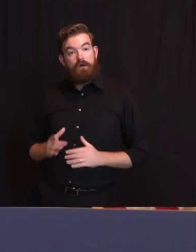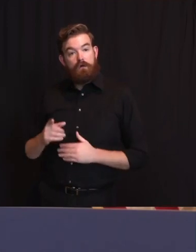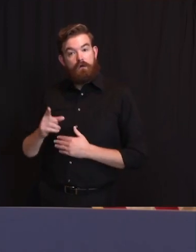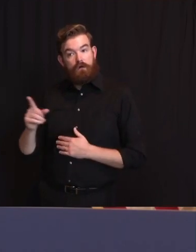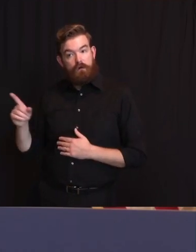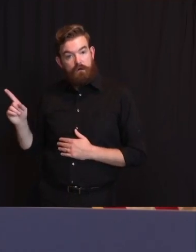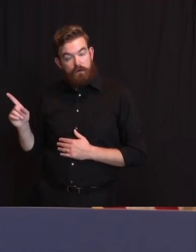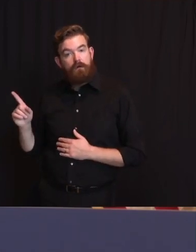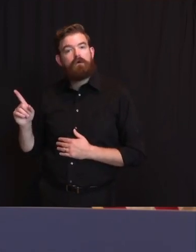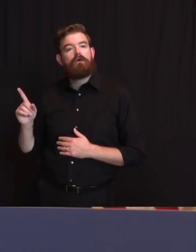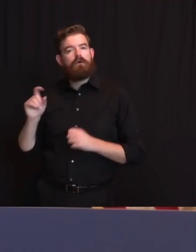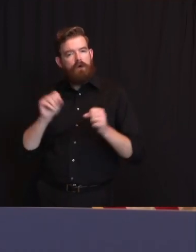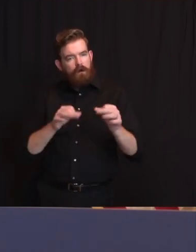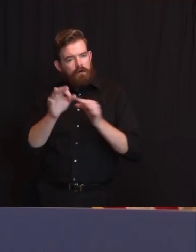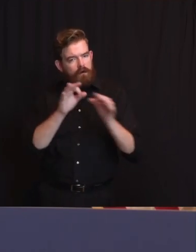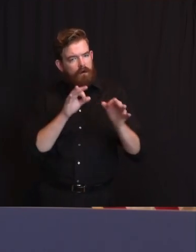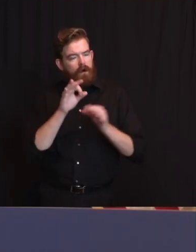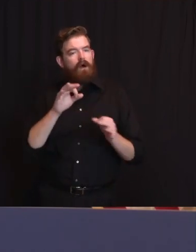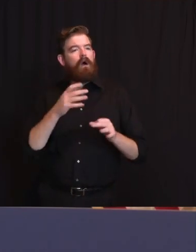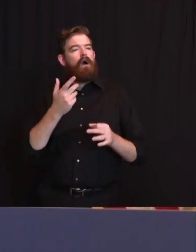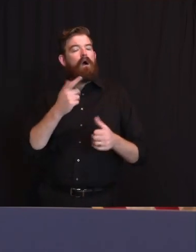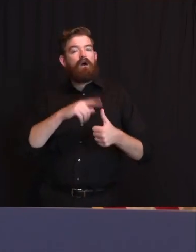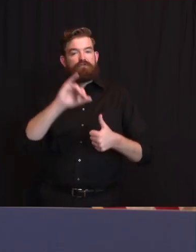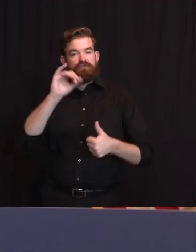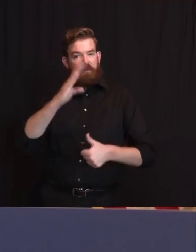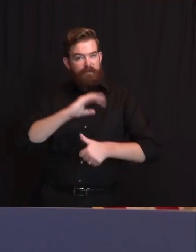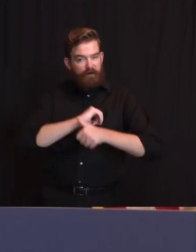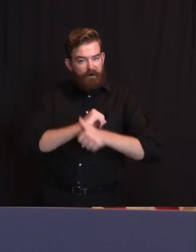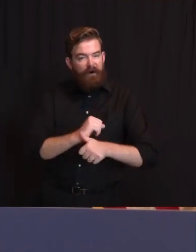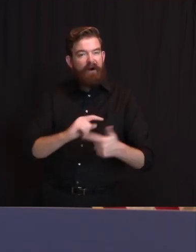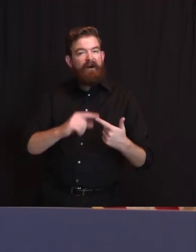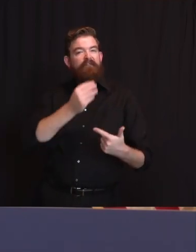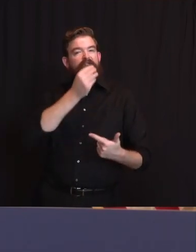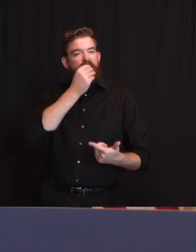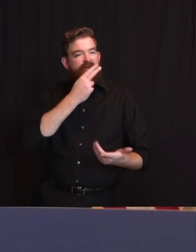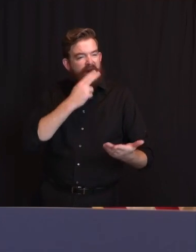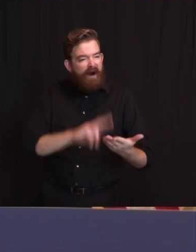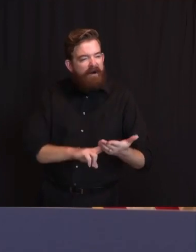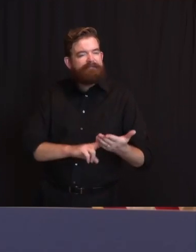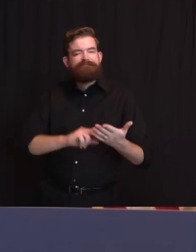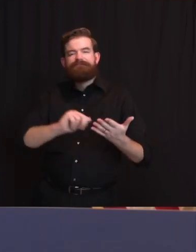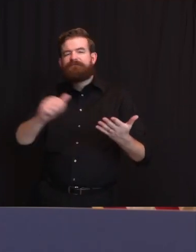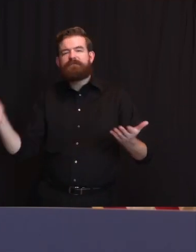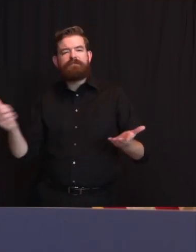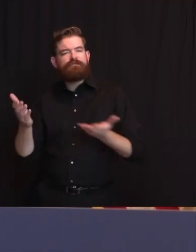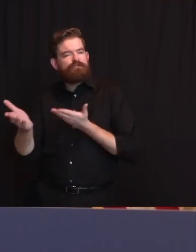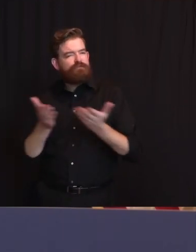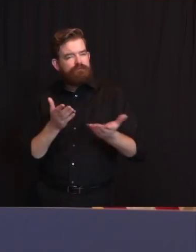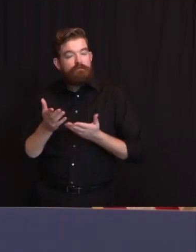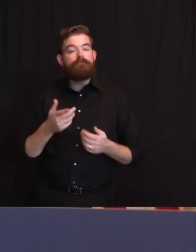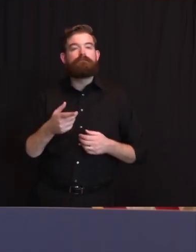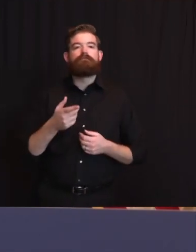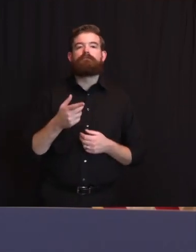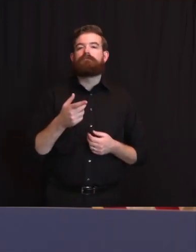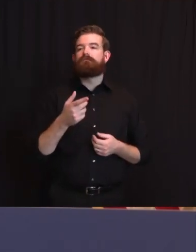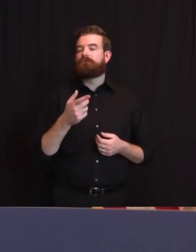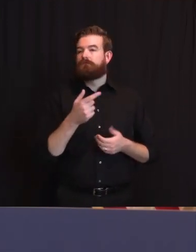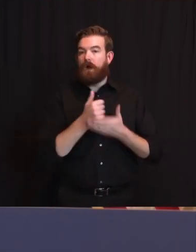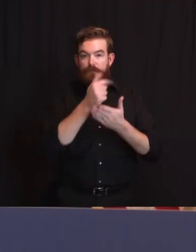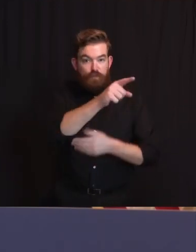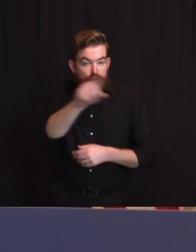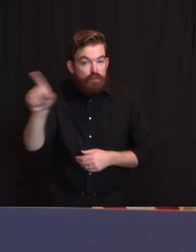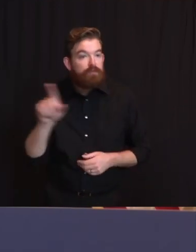food assistance, and other social services to help you or your friends if you need to isolate. All